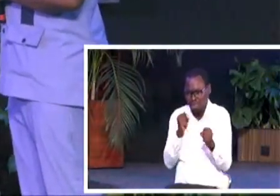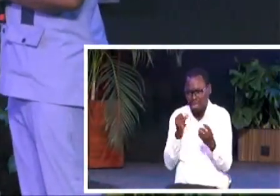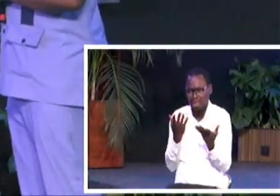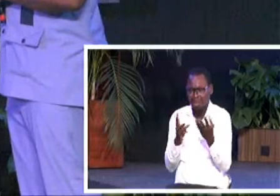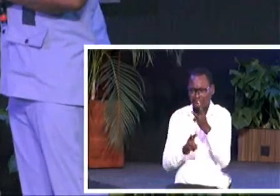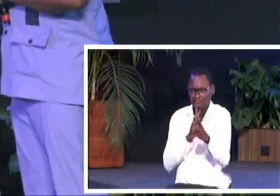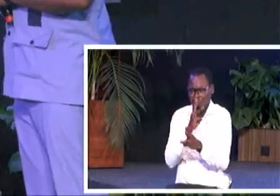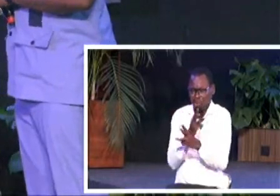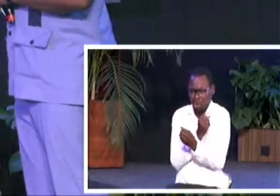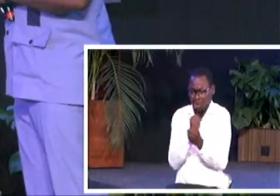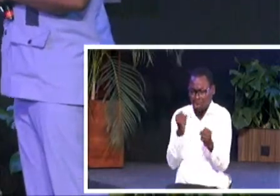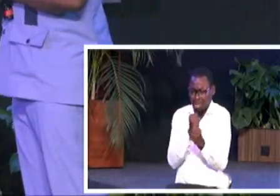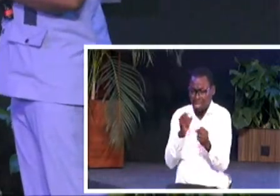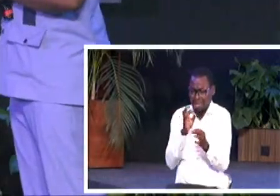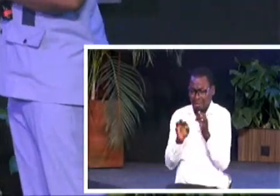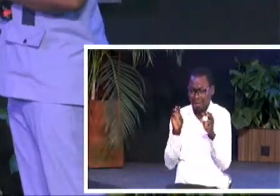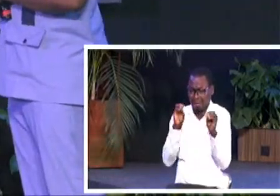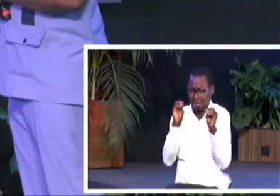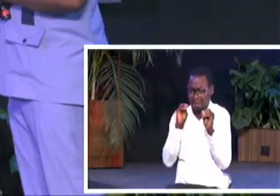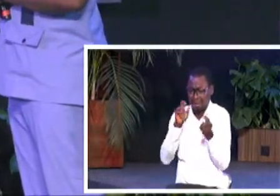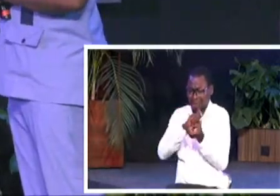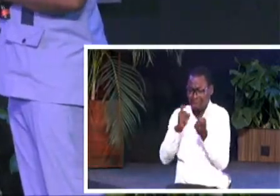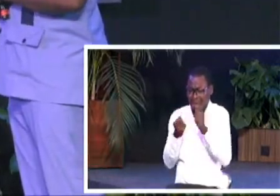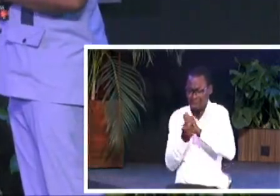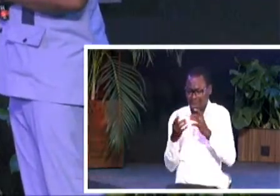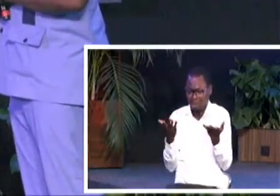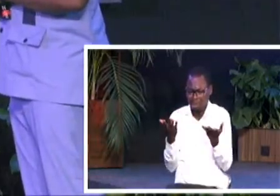if nothing changes, by that time there will be no food to eat or what?